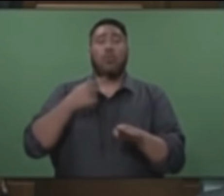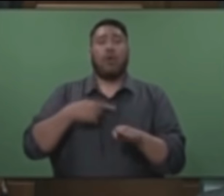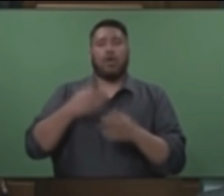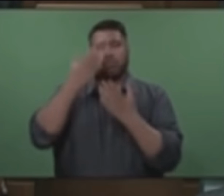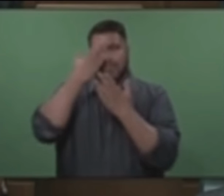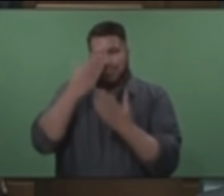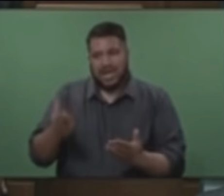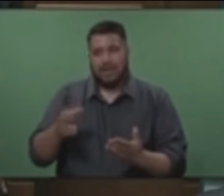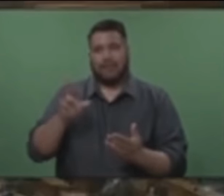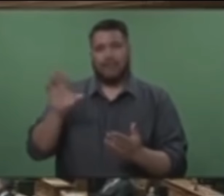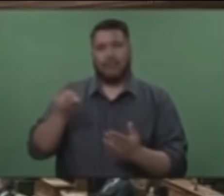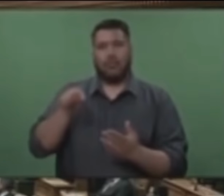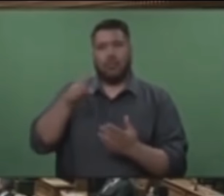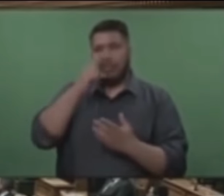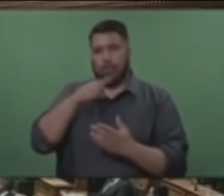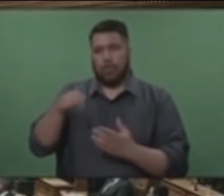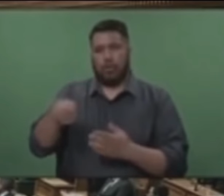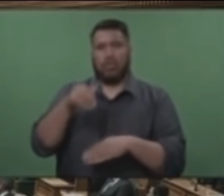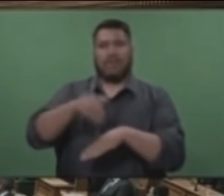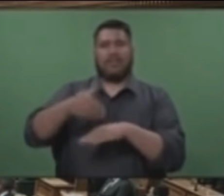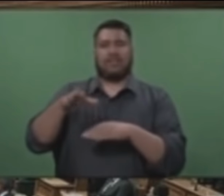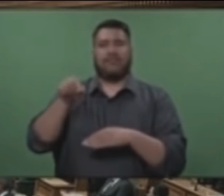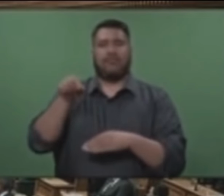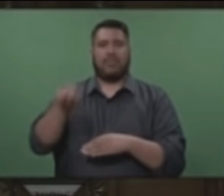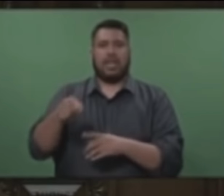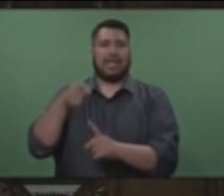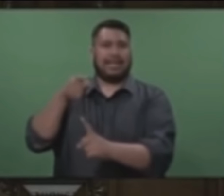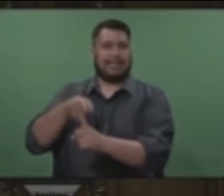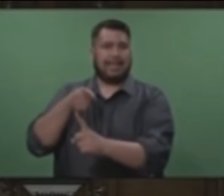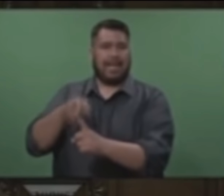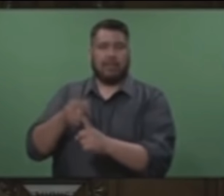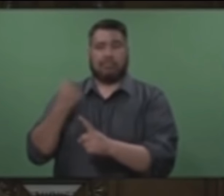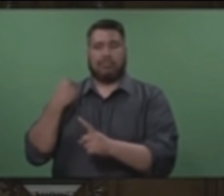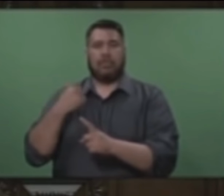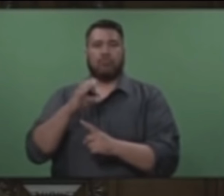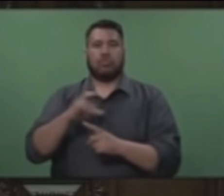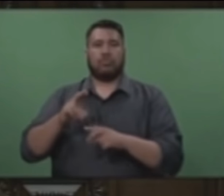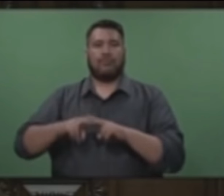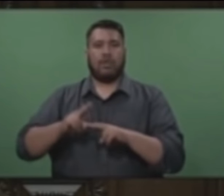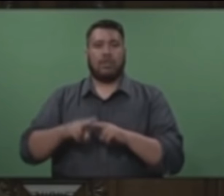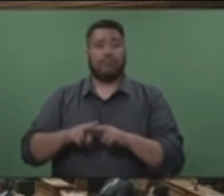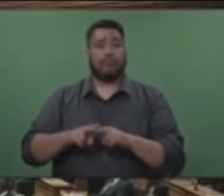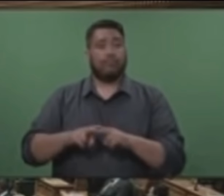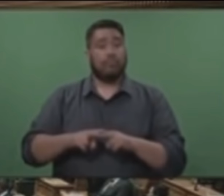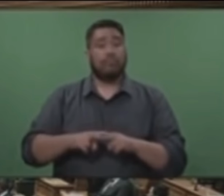terror attacks. Leave has been sought for that course of action. Is there any